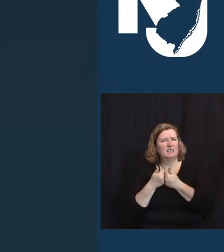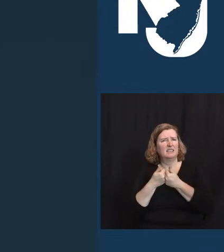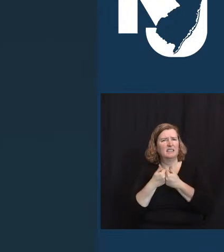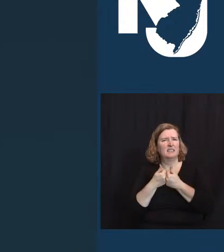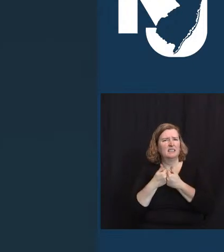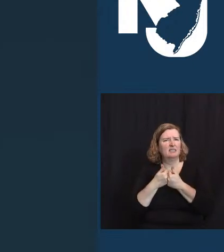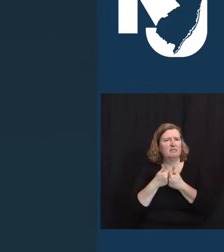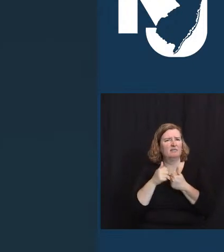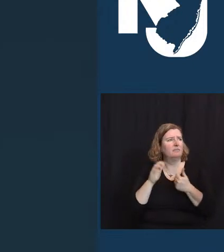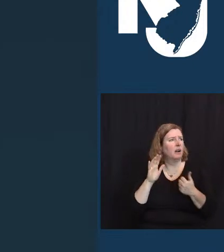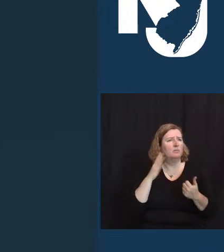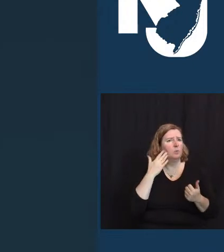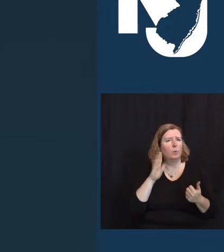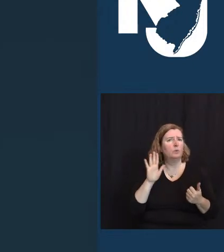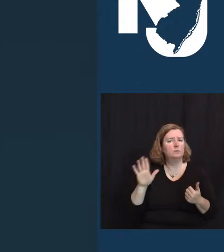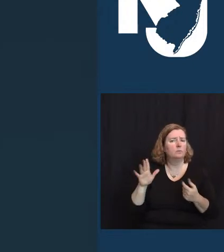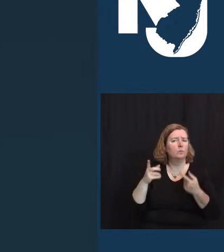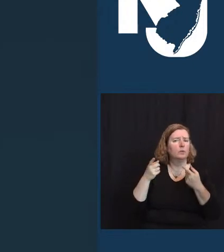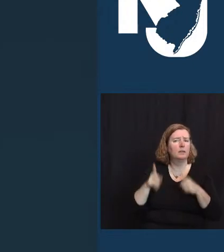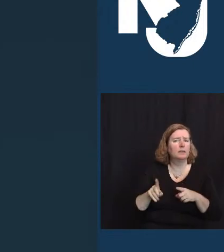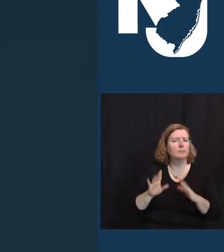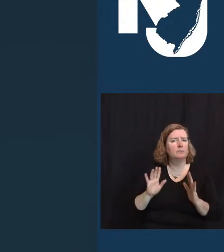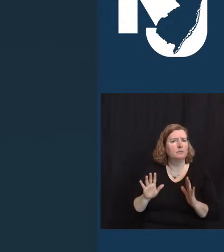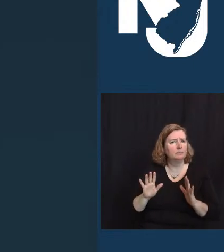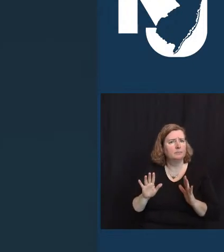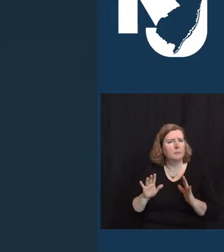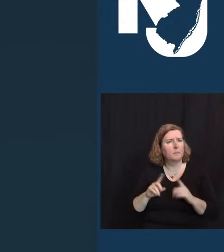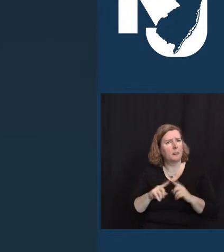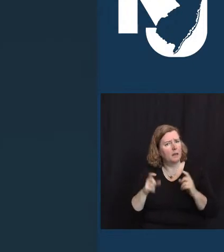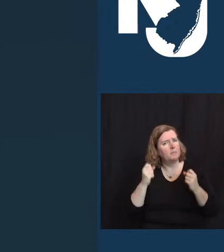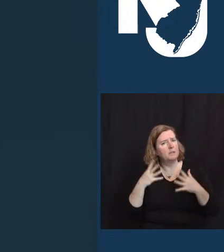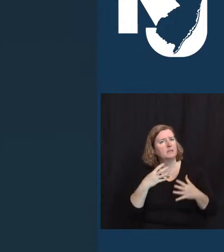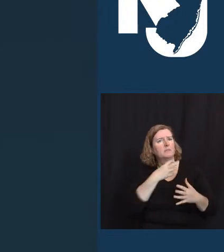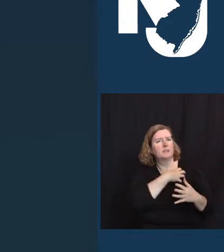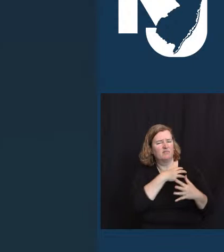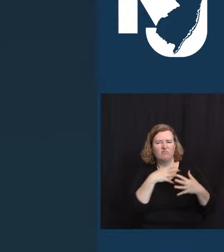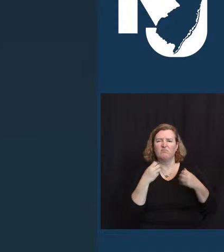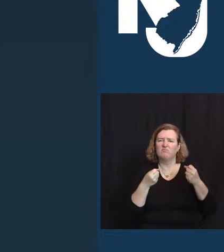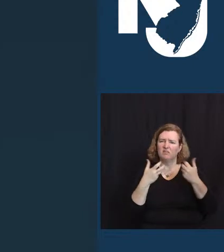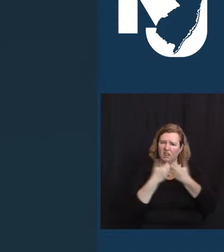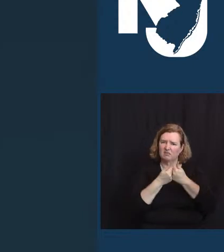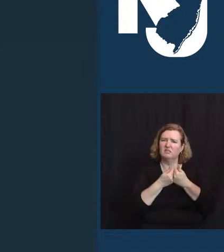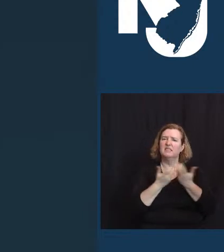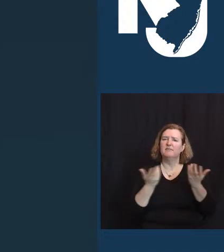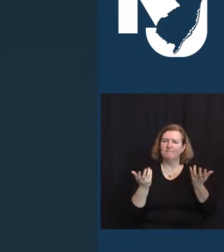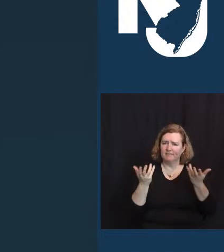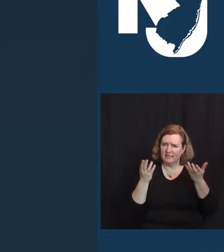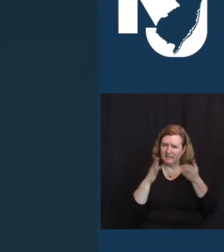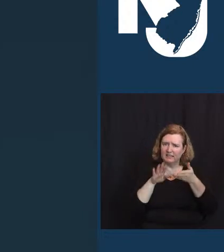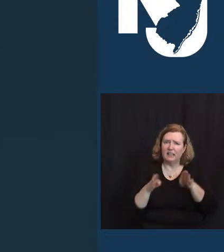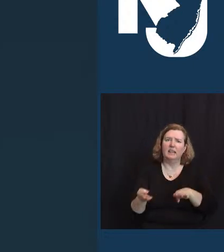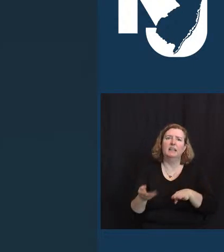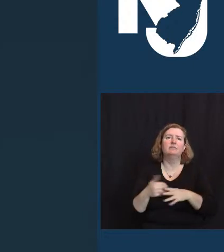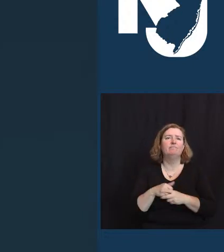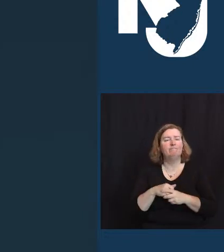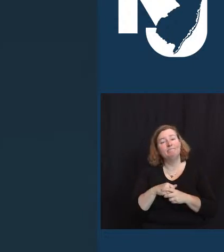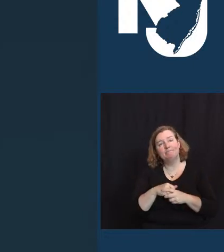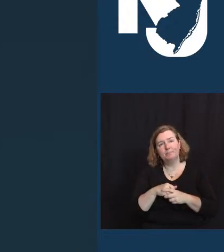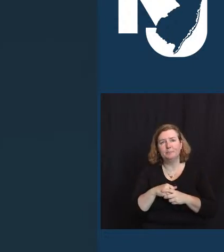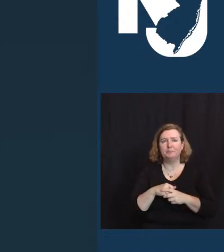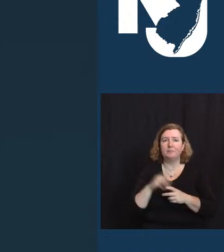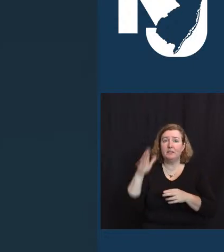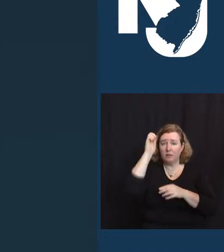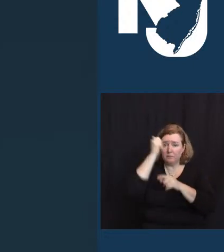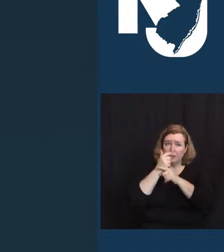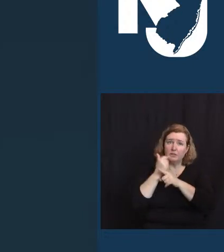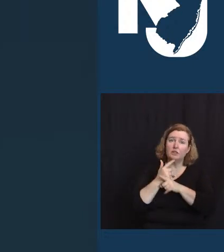case, God rest his soul, what the particulars were. Judy's survived by her brothers and sister, Luke, John, Jerry, and Marguerite. I had the